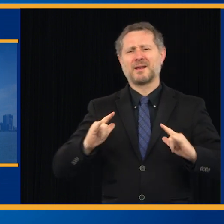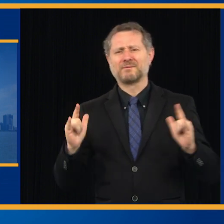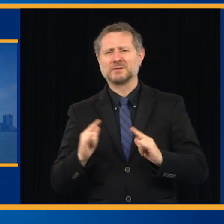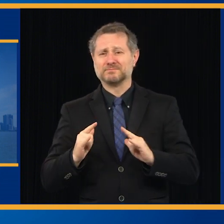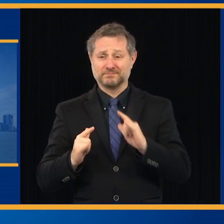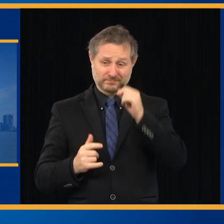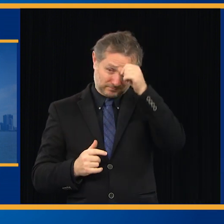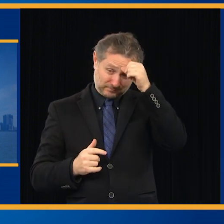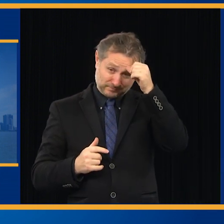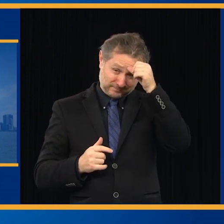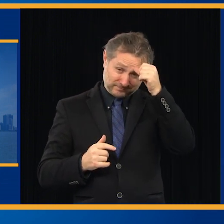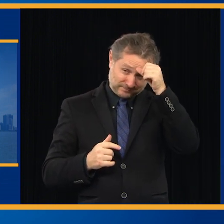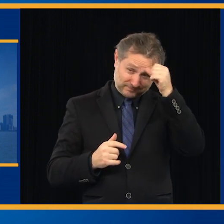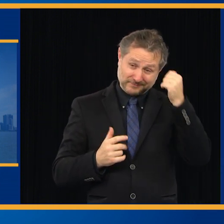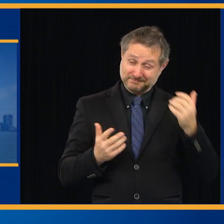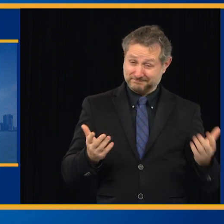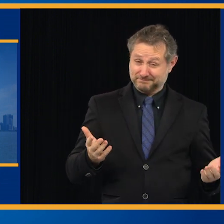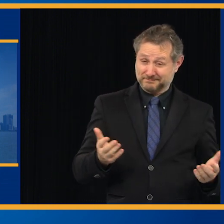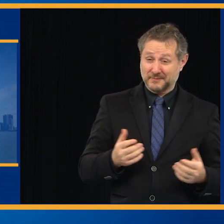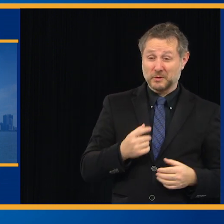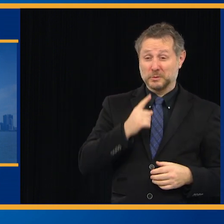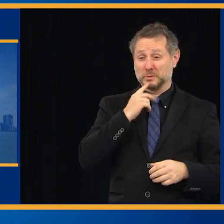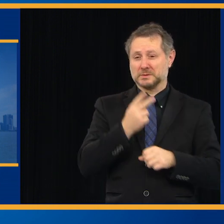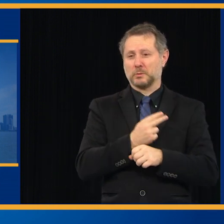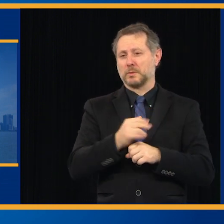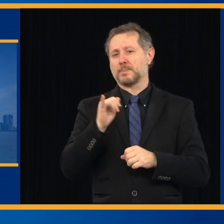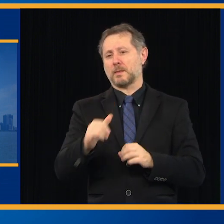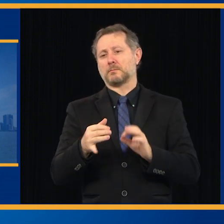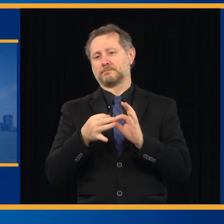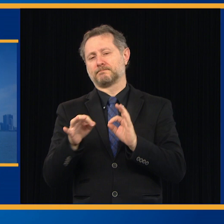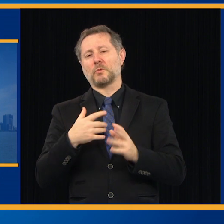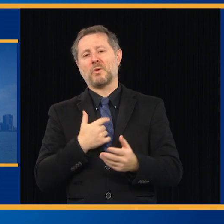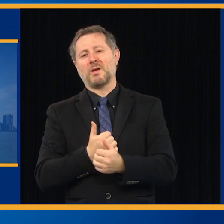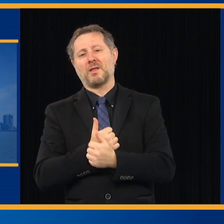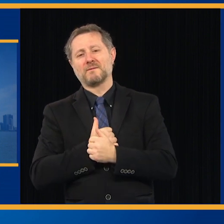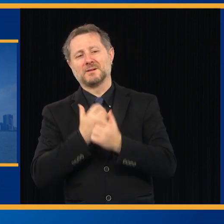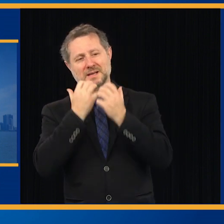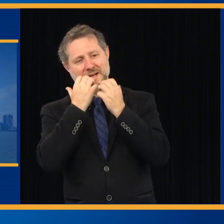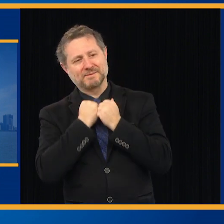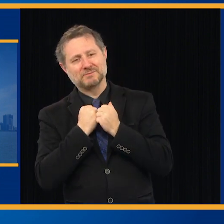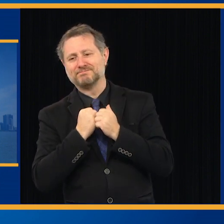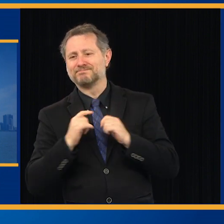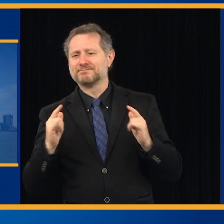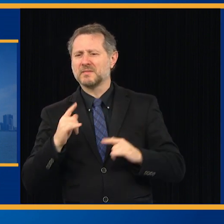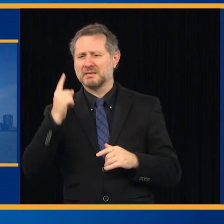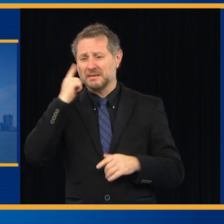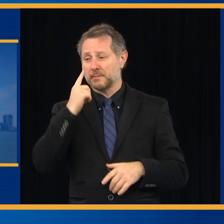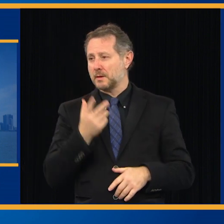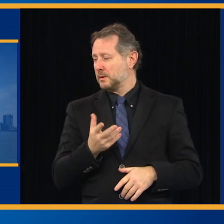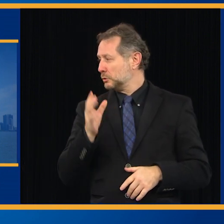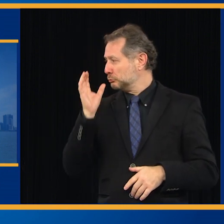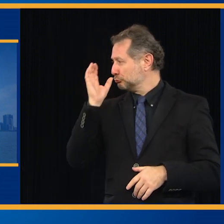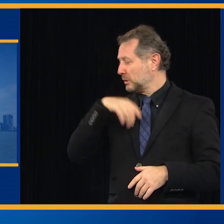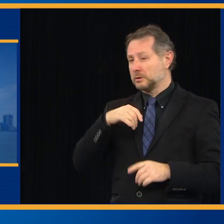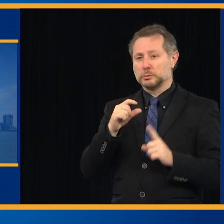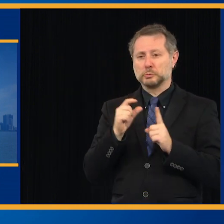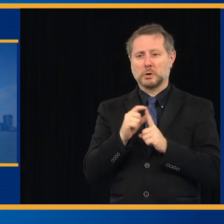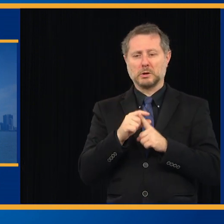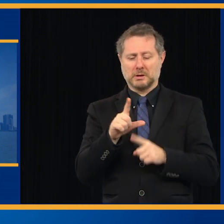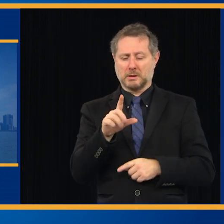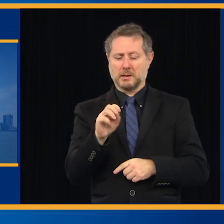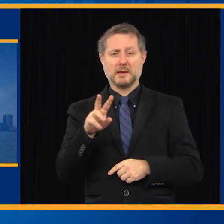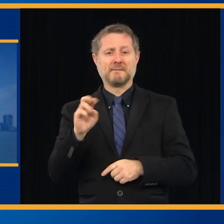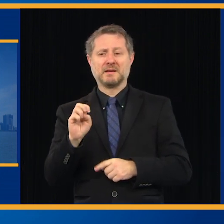I say we are loving, I think people must think that is such a strange word for a